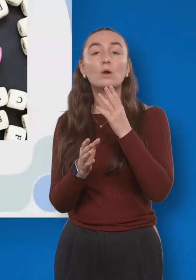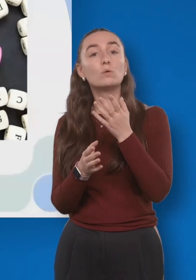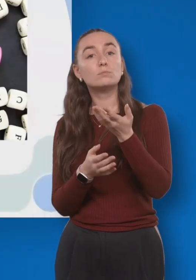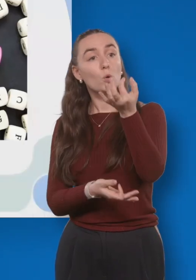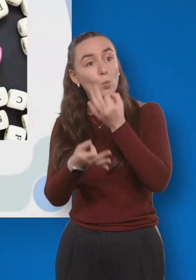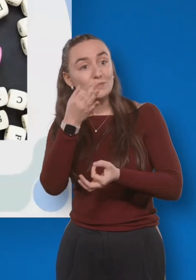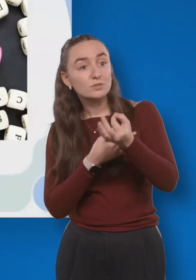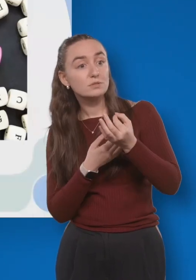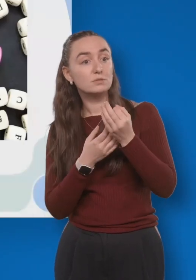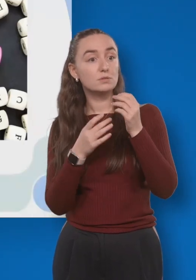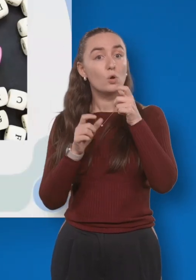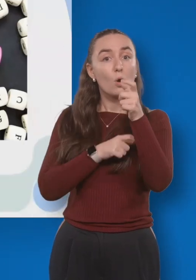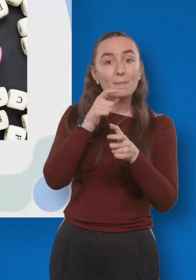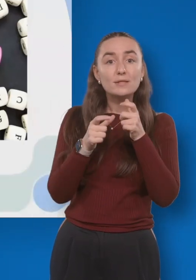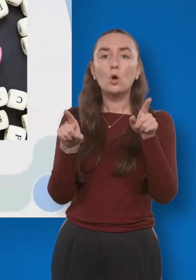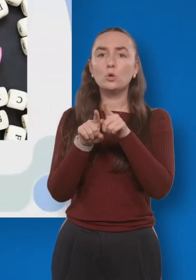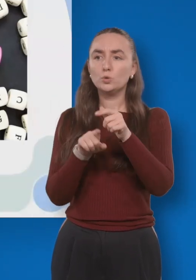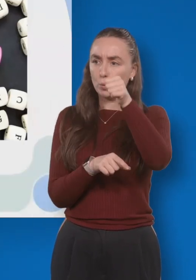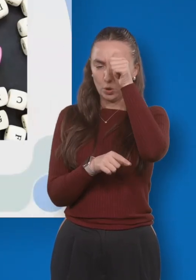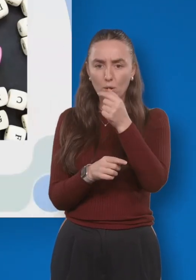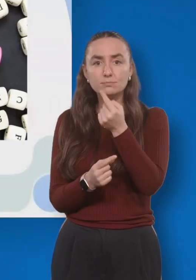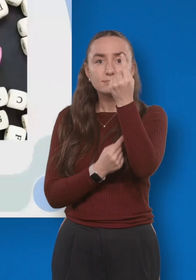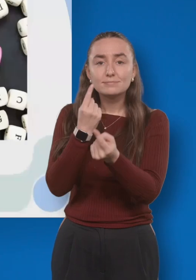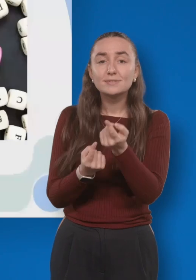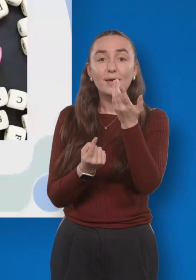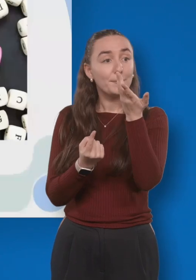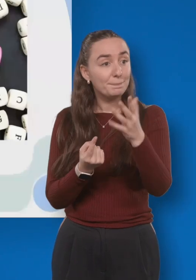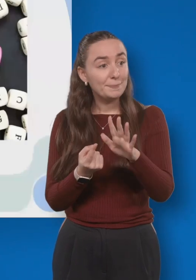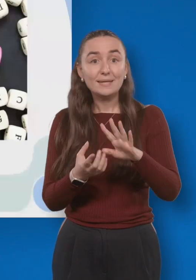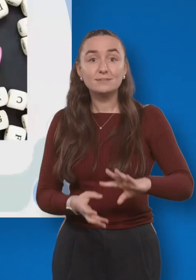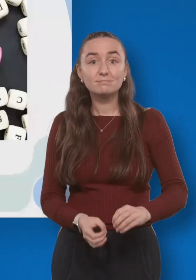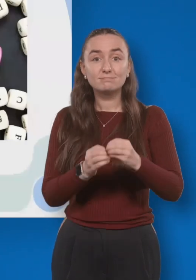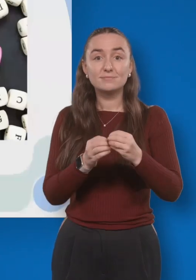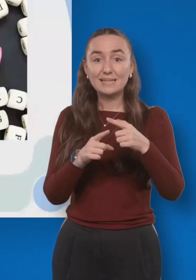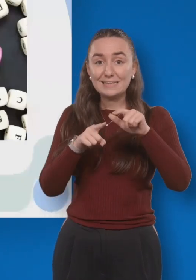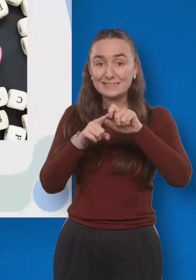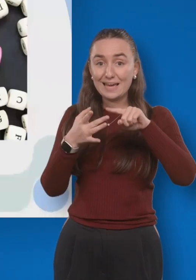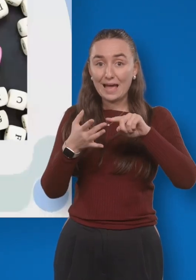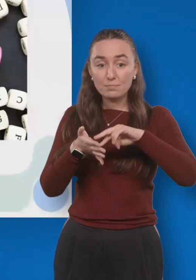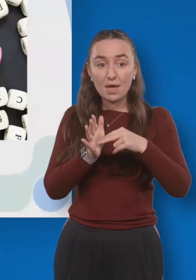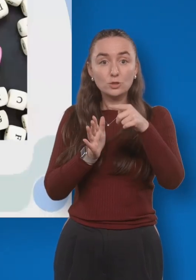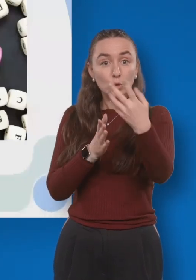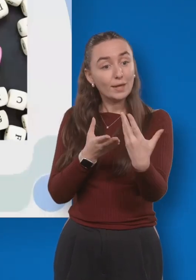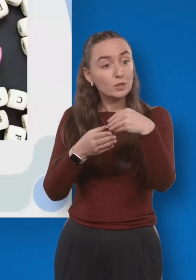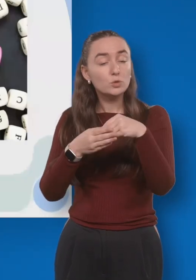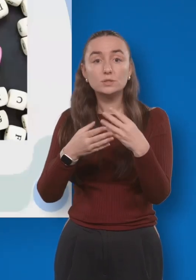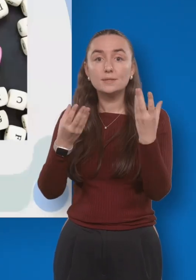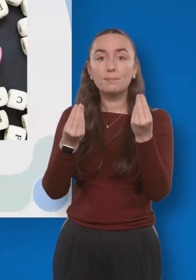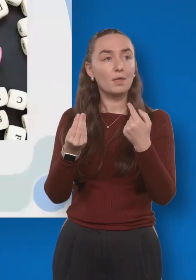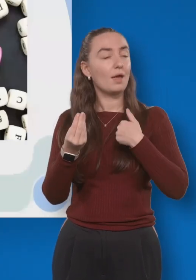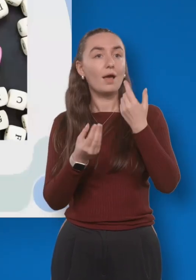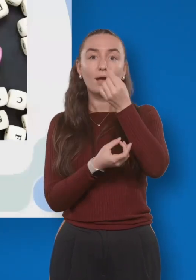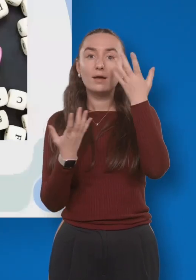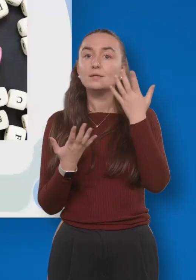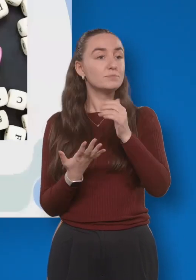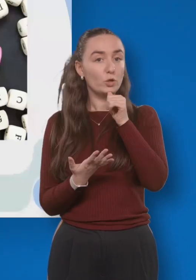interested also to know from you, like, have you written your own EDI plans? Is there anything else that you would include that we haven't touched on? perhaps you could reflect on what, if you're going